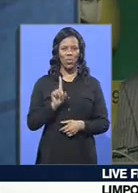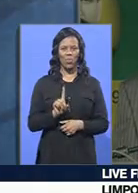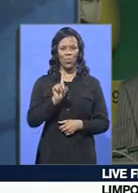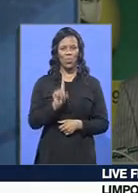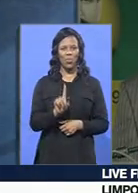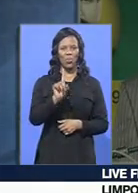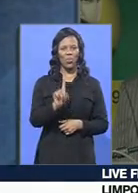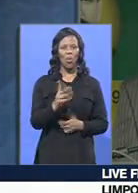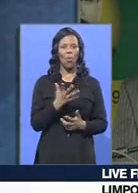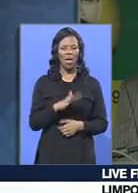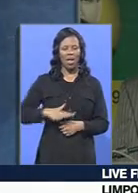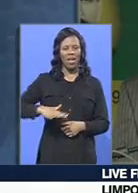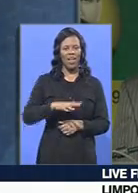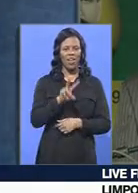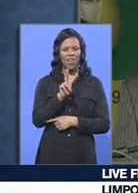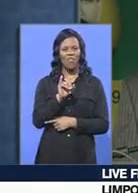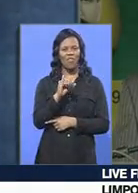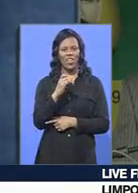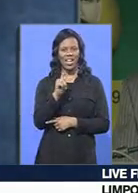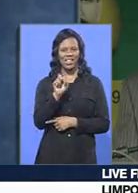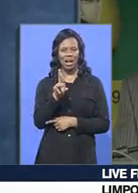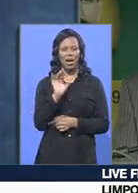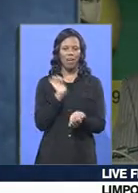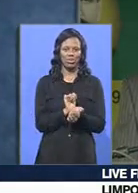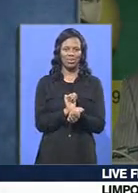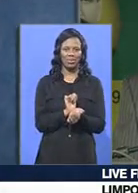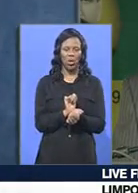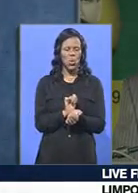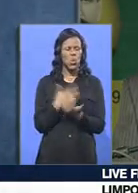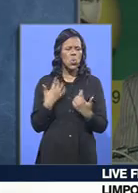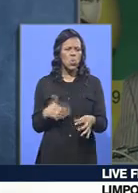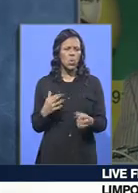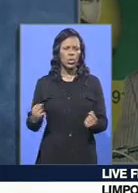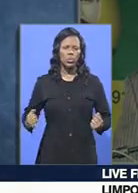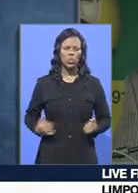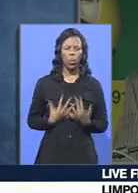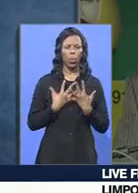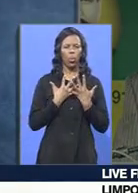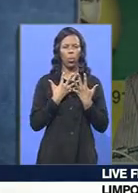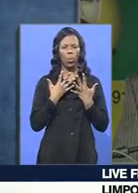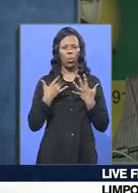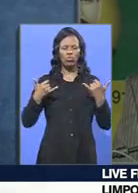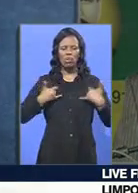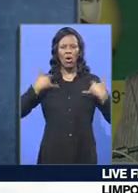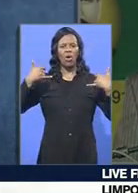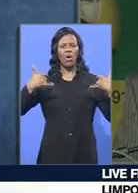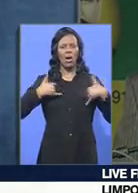in Victor Verster. We recall the sense of joy, tears, screams,